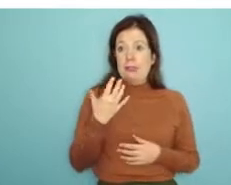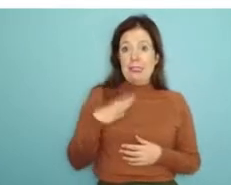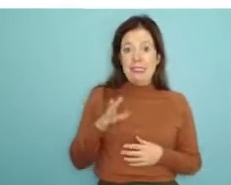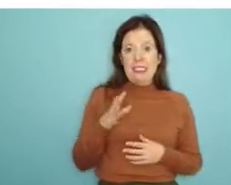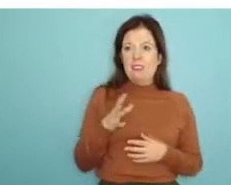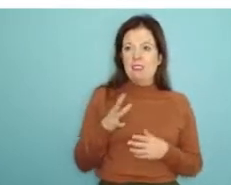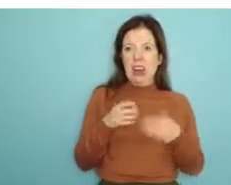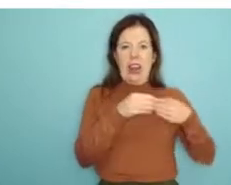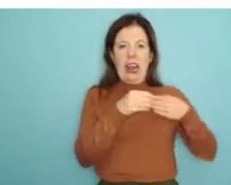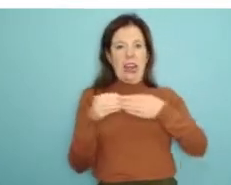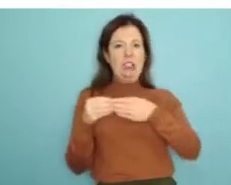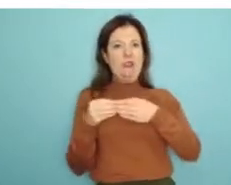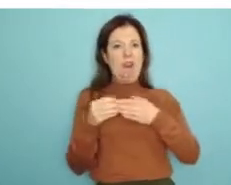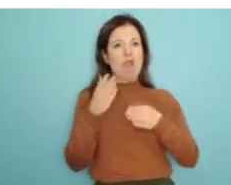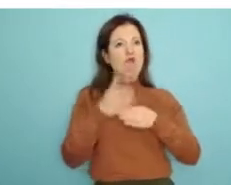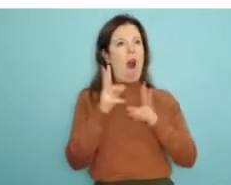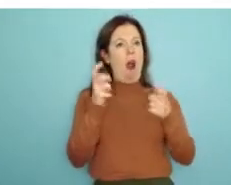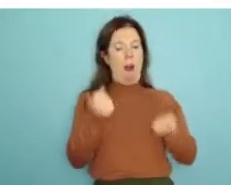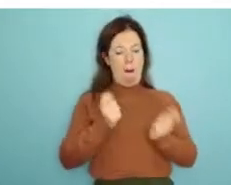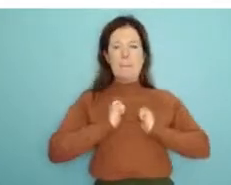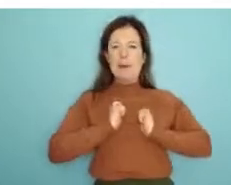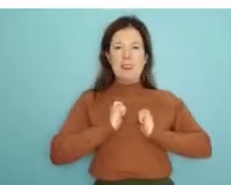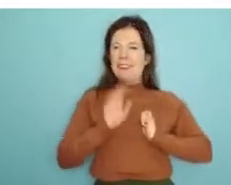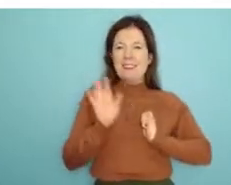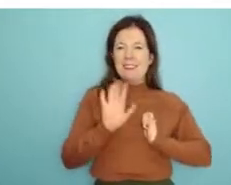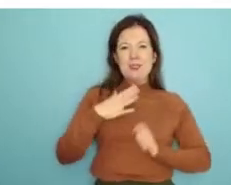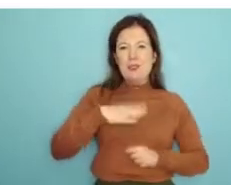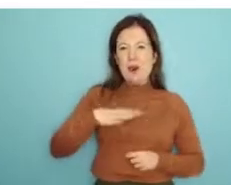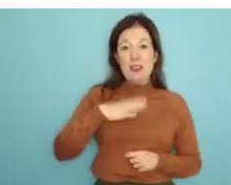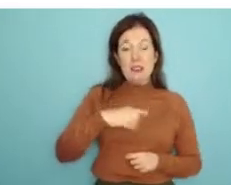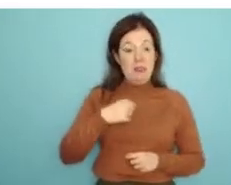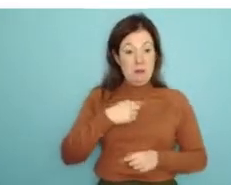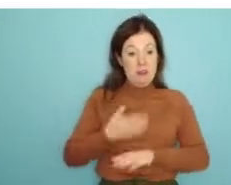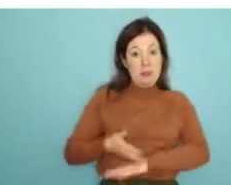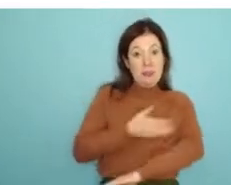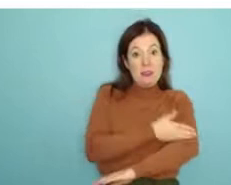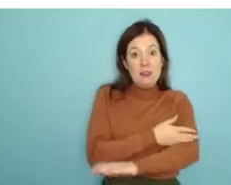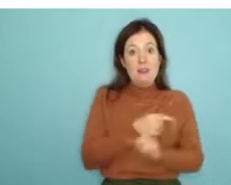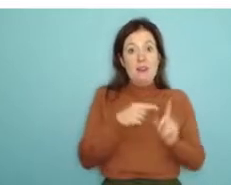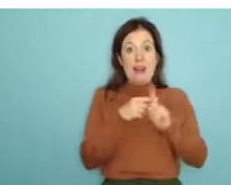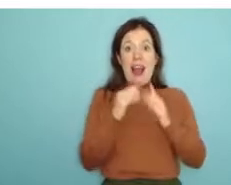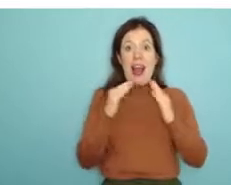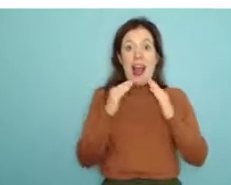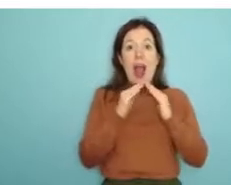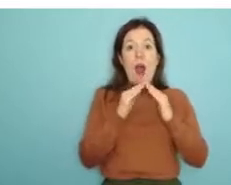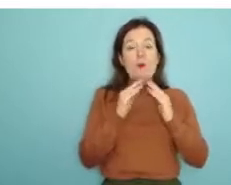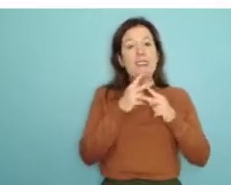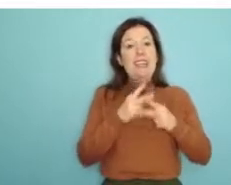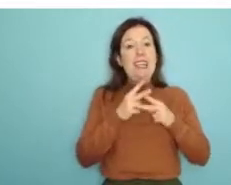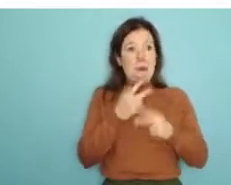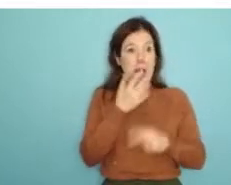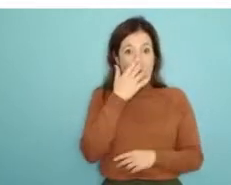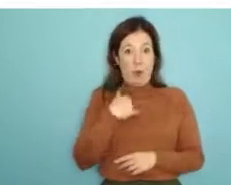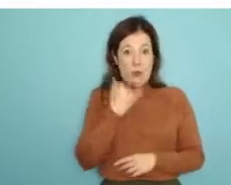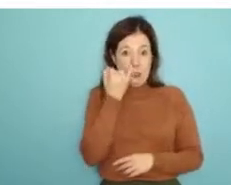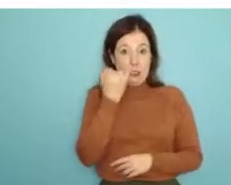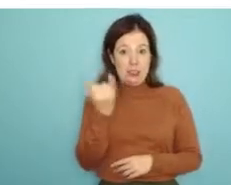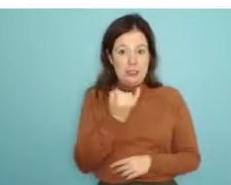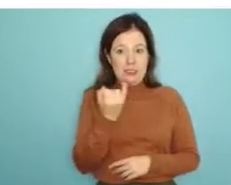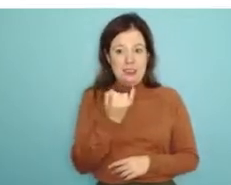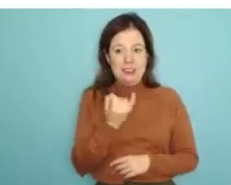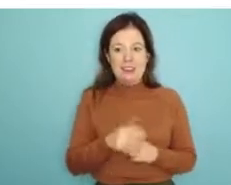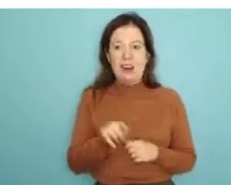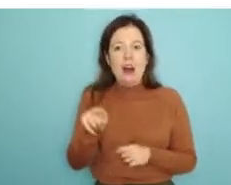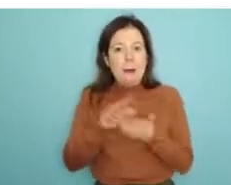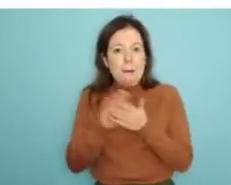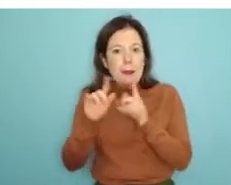a leader. So my very first role was as a housekeeper at the age of 16. This isn't me on the slides, as